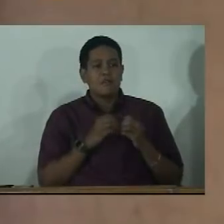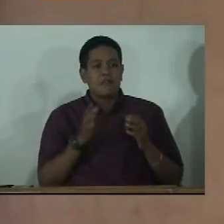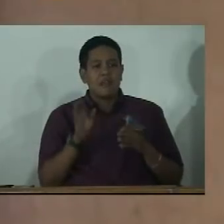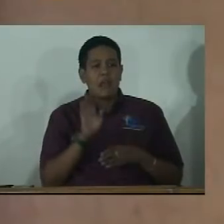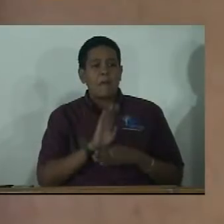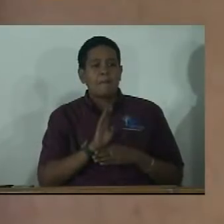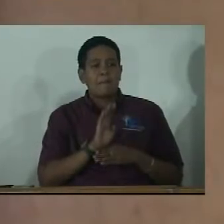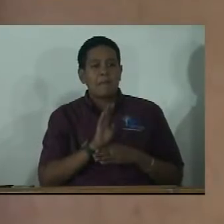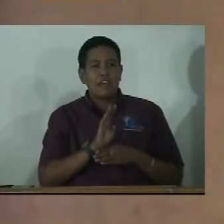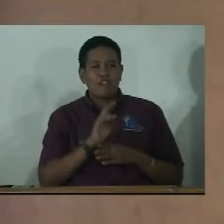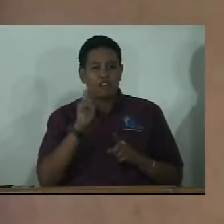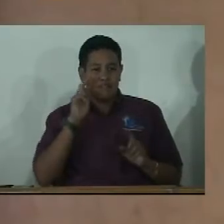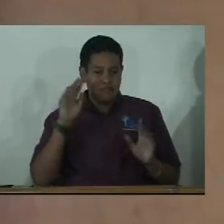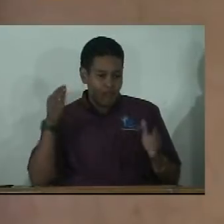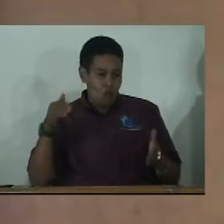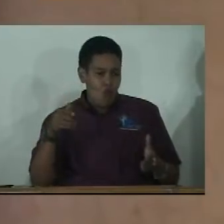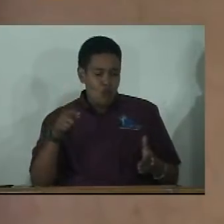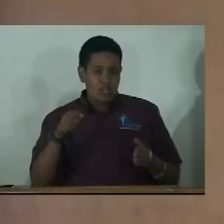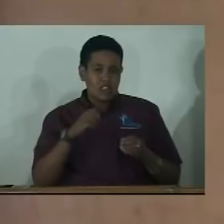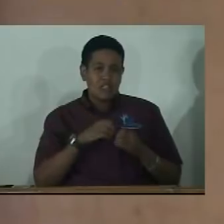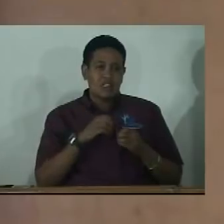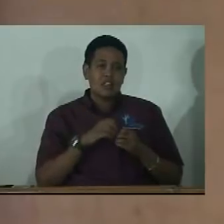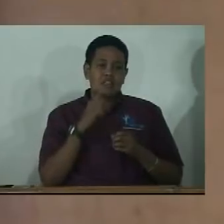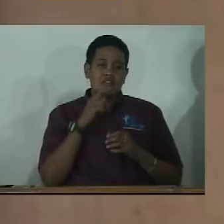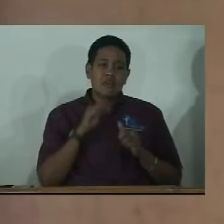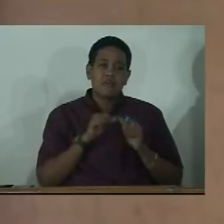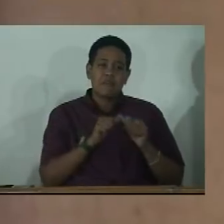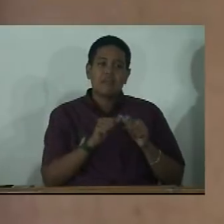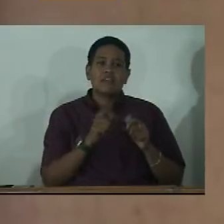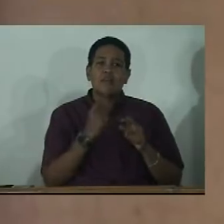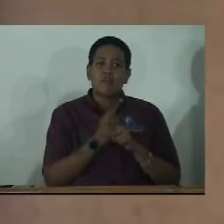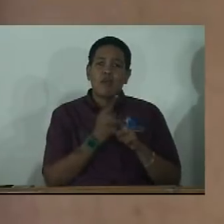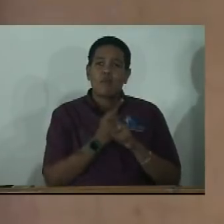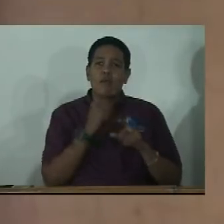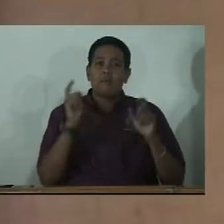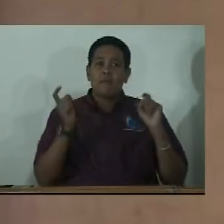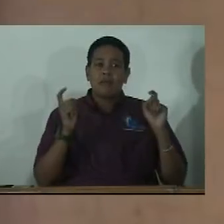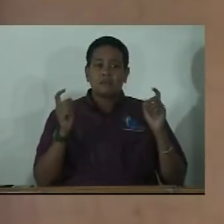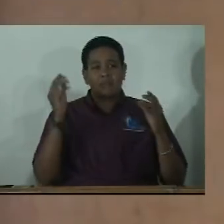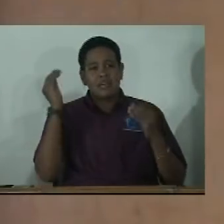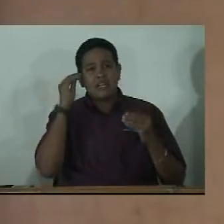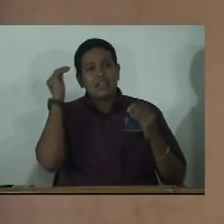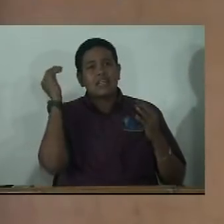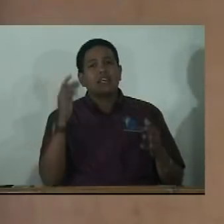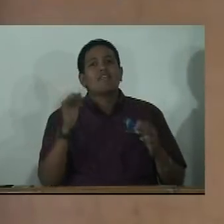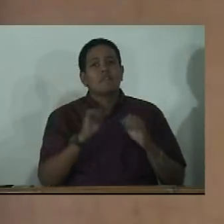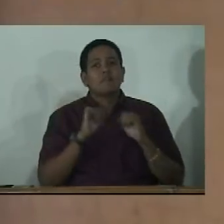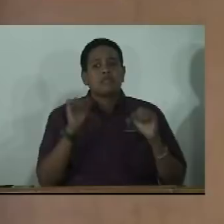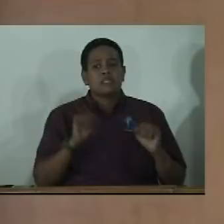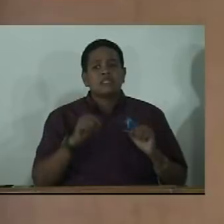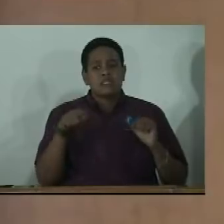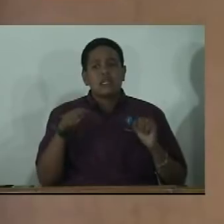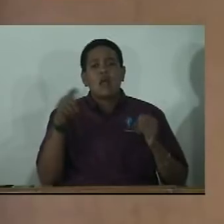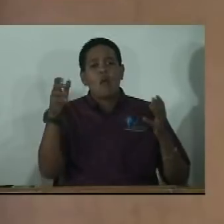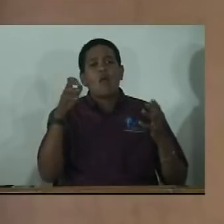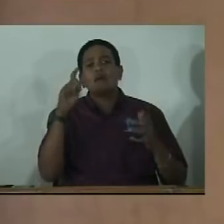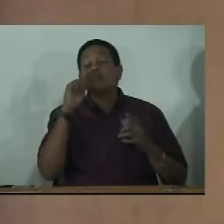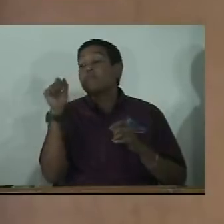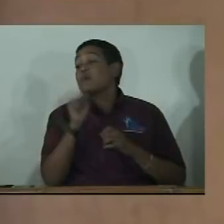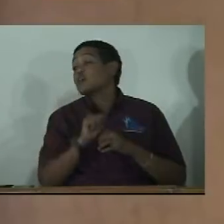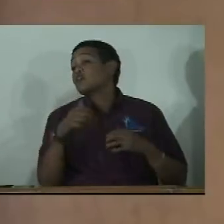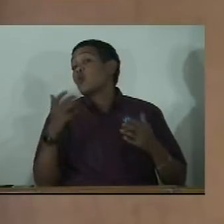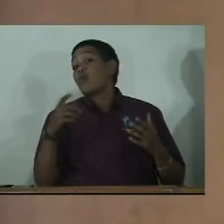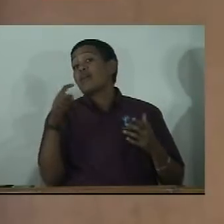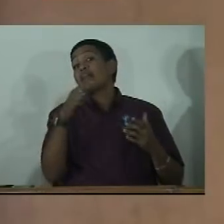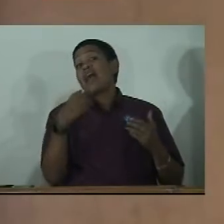business oriented. They maintain proper management information systems. They want to ensure that